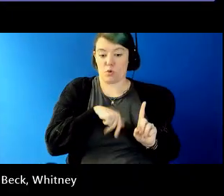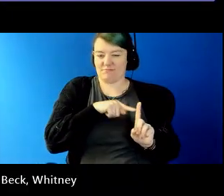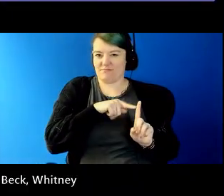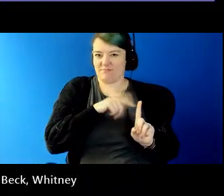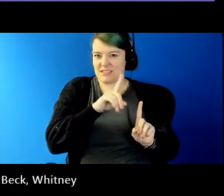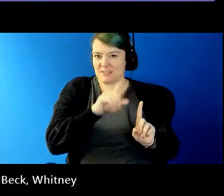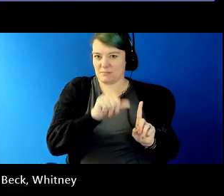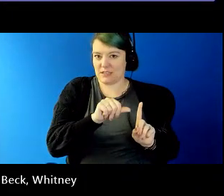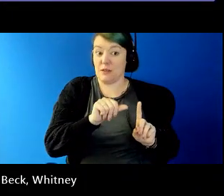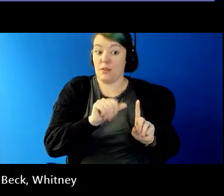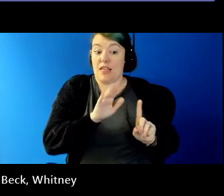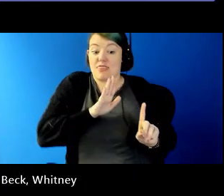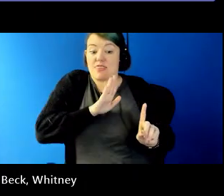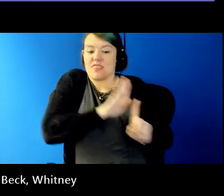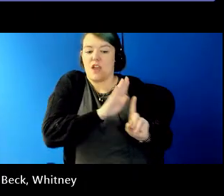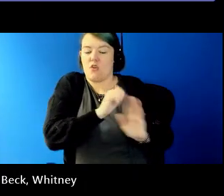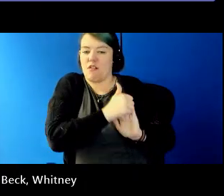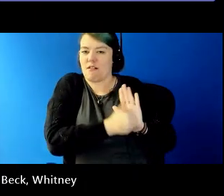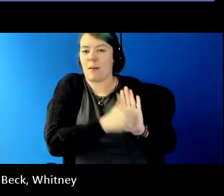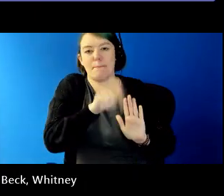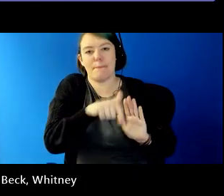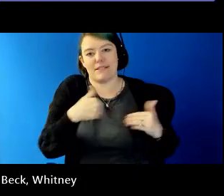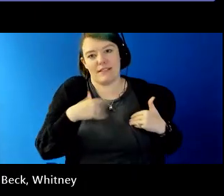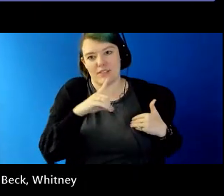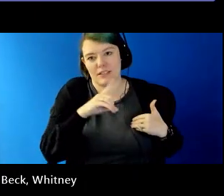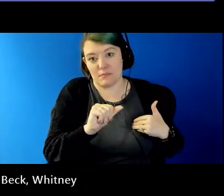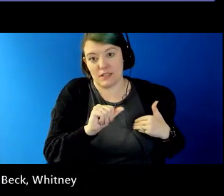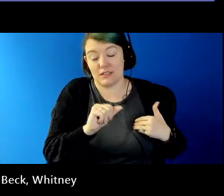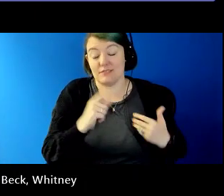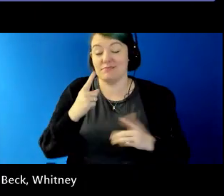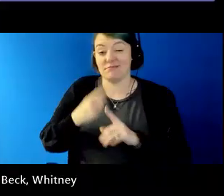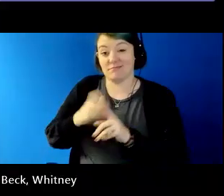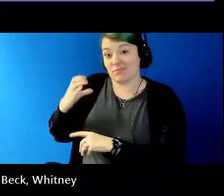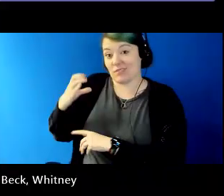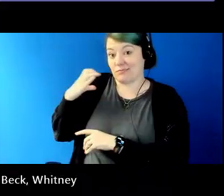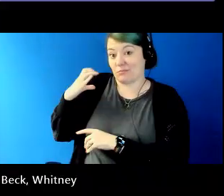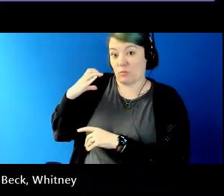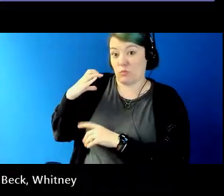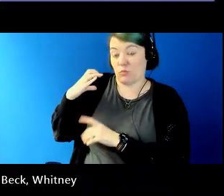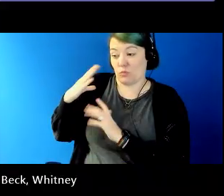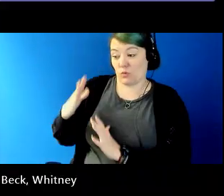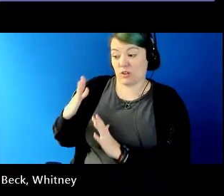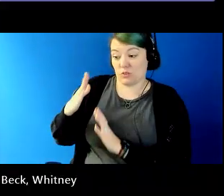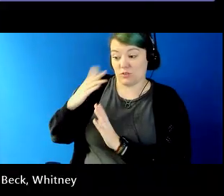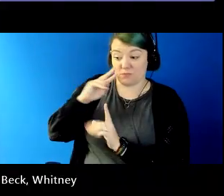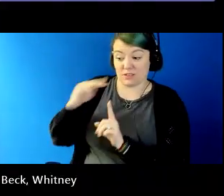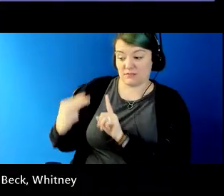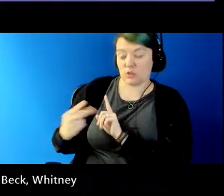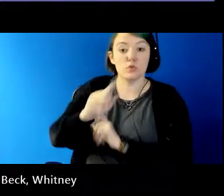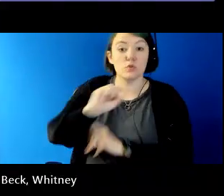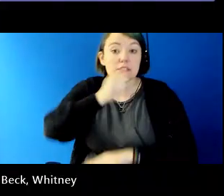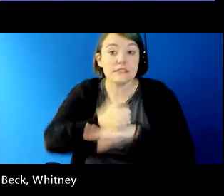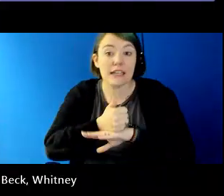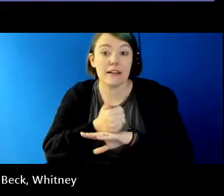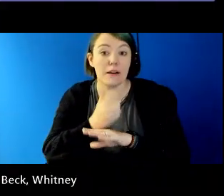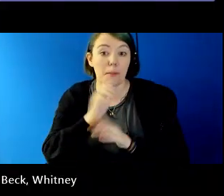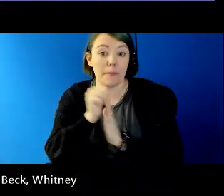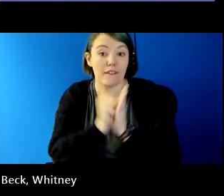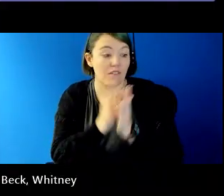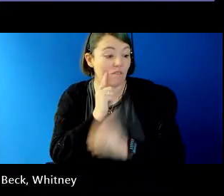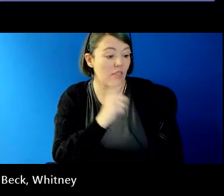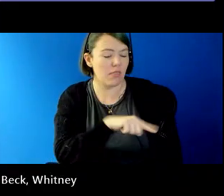beneficiary is always the person that's eligible. For an employer perspective, you are not setting up the stable account for a possible employee to link